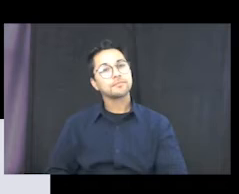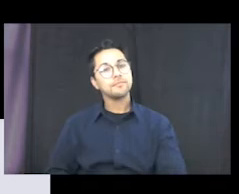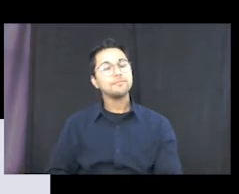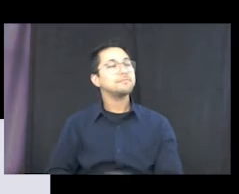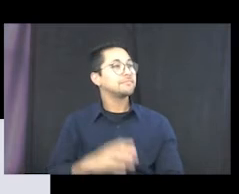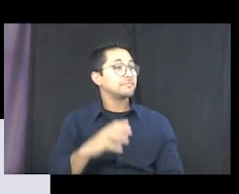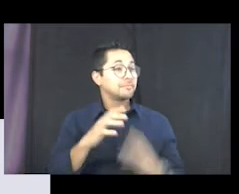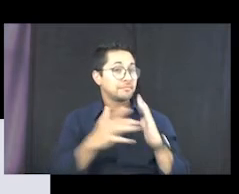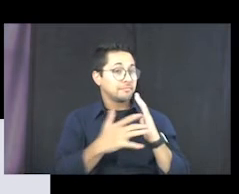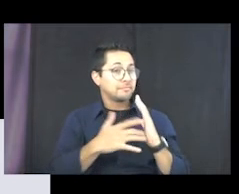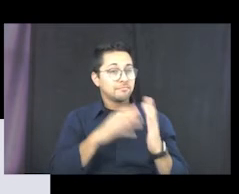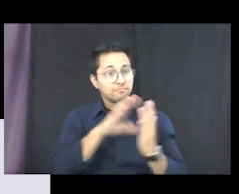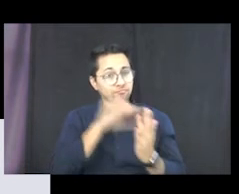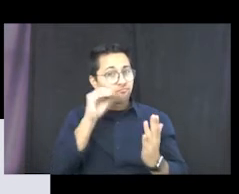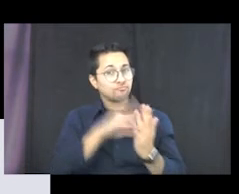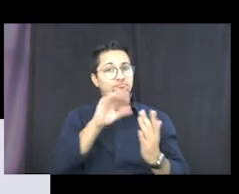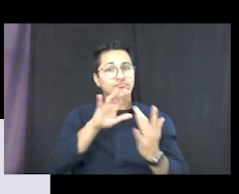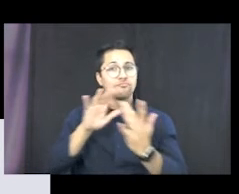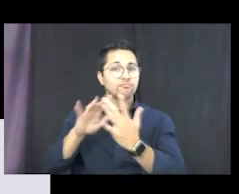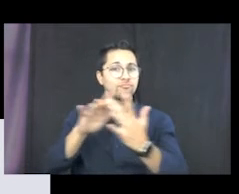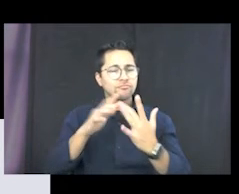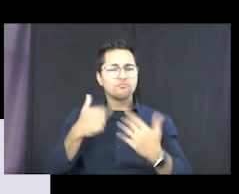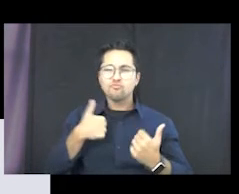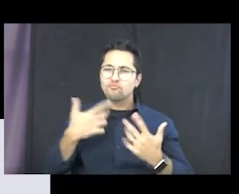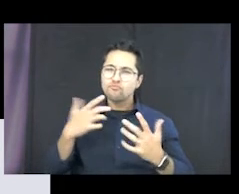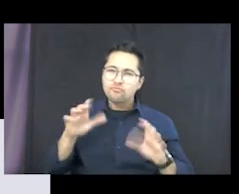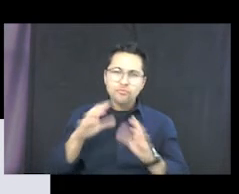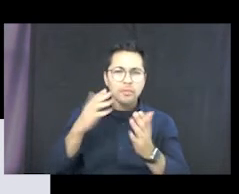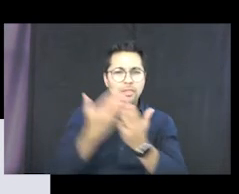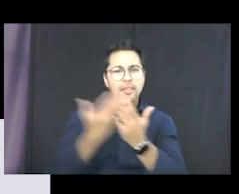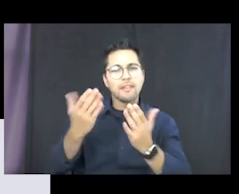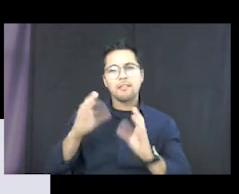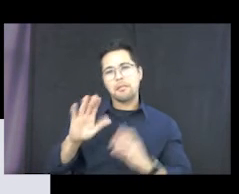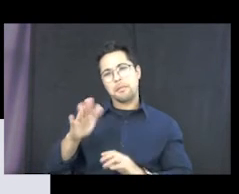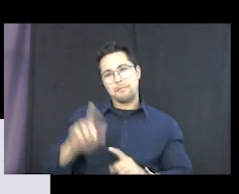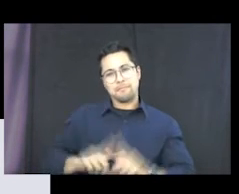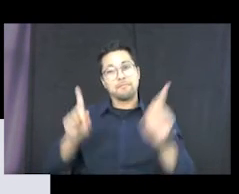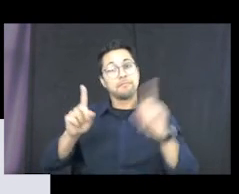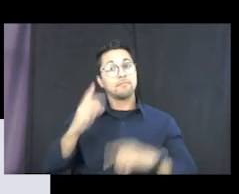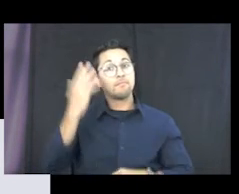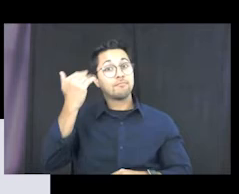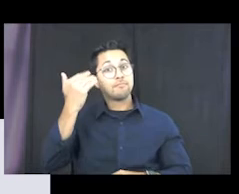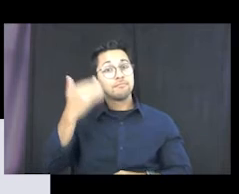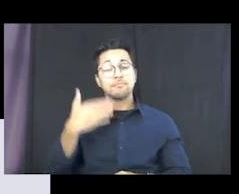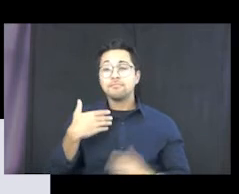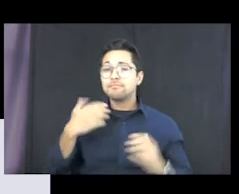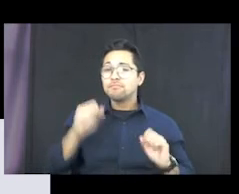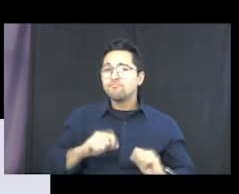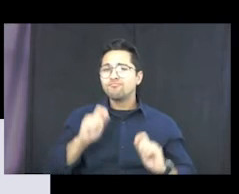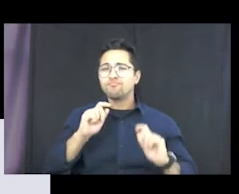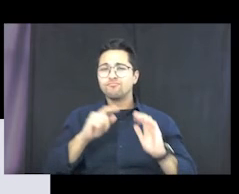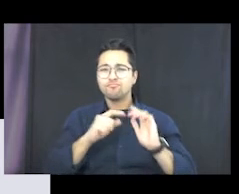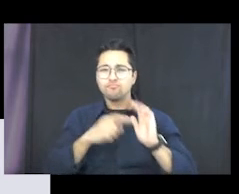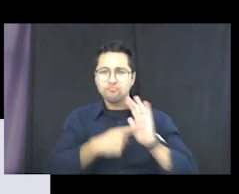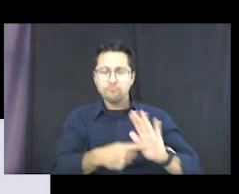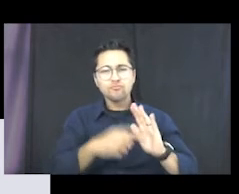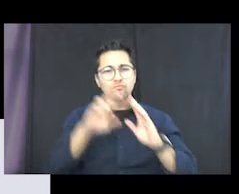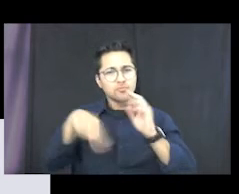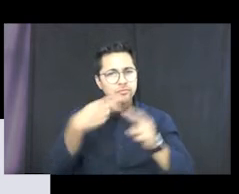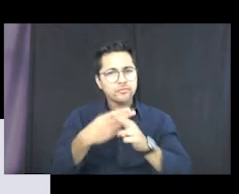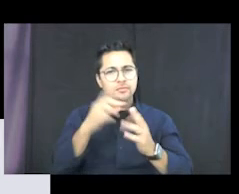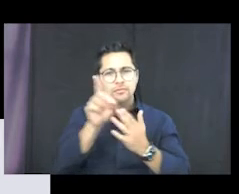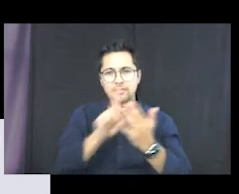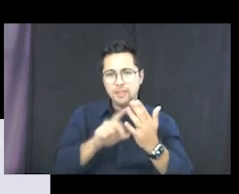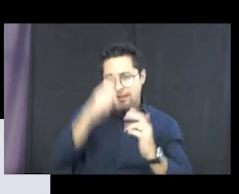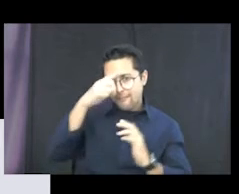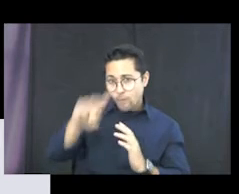At Technology and Learning Connections, we always like to do things a little differently. One reason is so that we can model universal design for learning